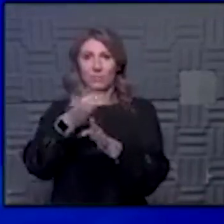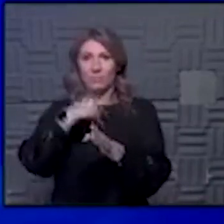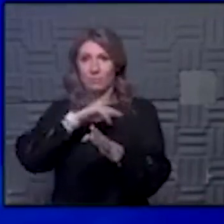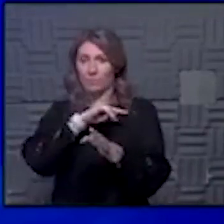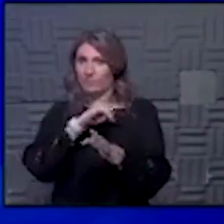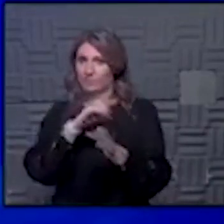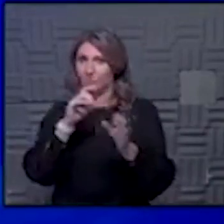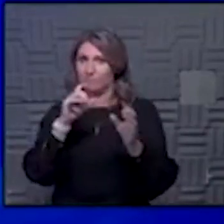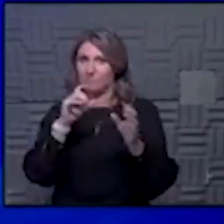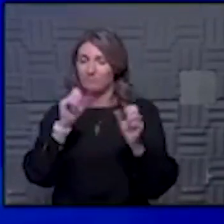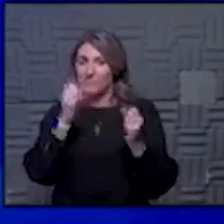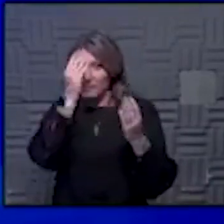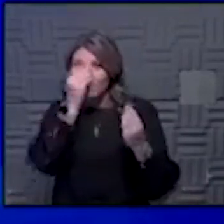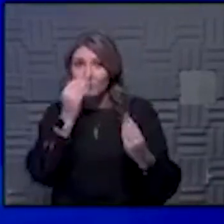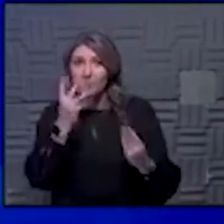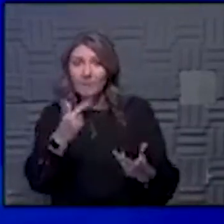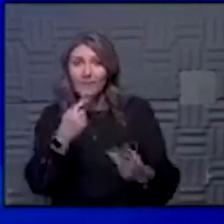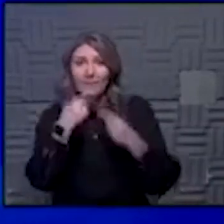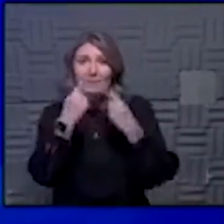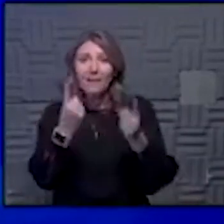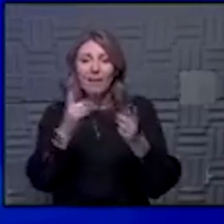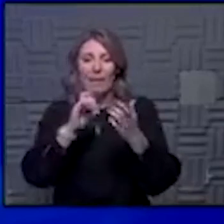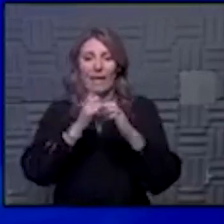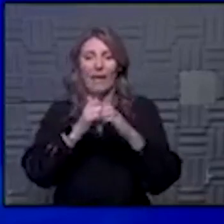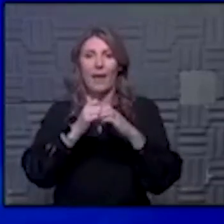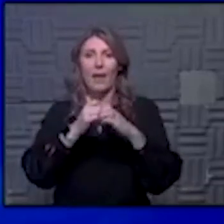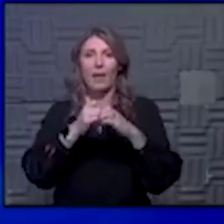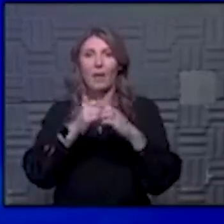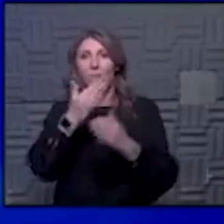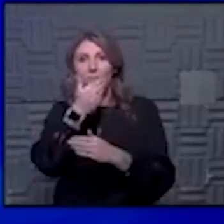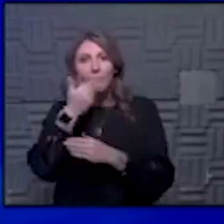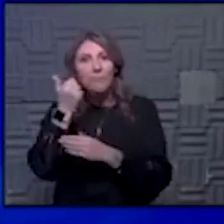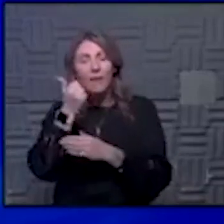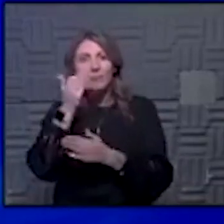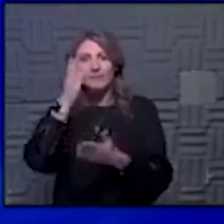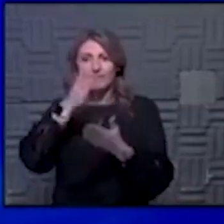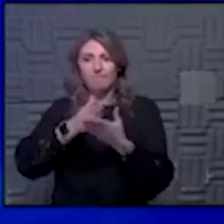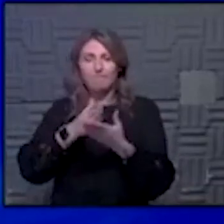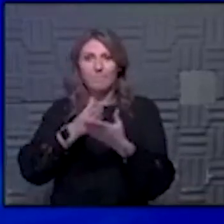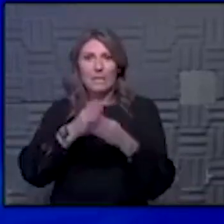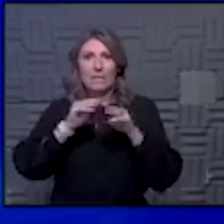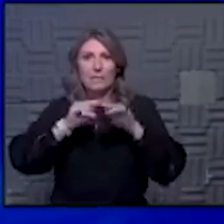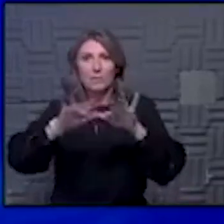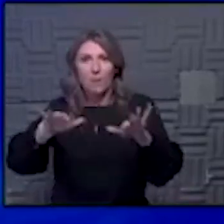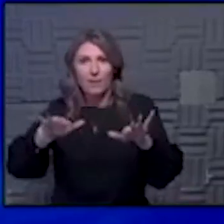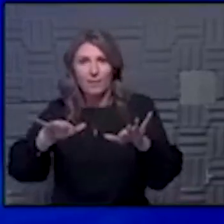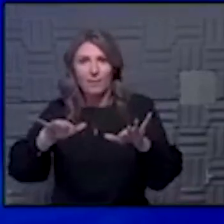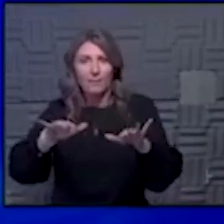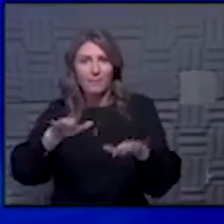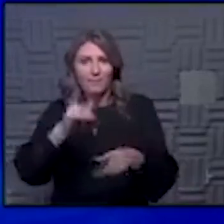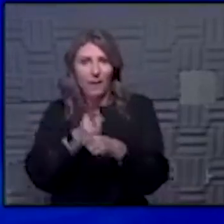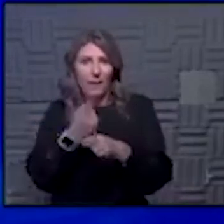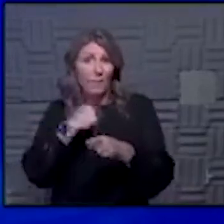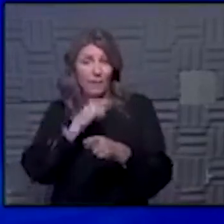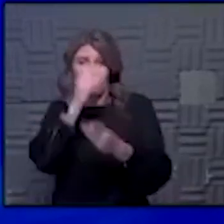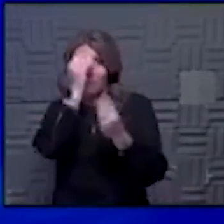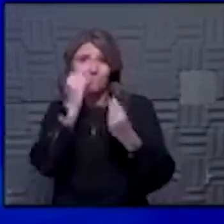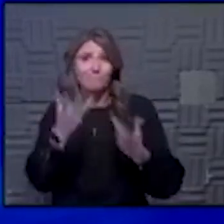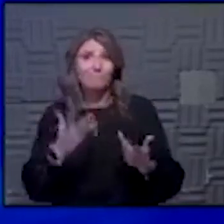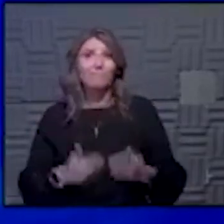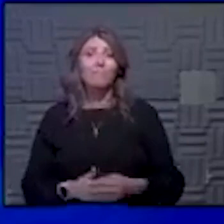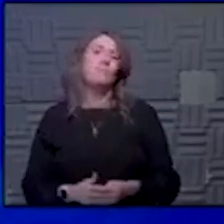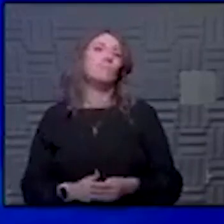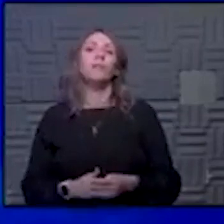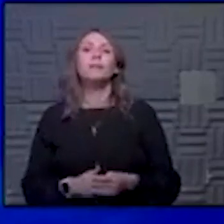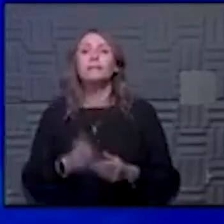you how best to stem the spread of coronavirus, right? We can tell you that. And